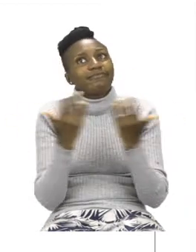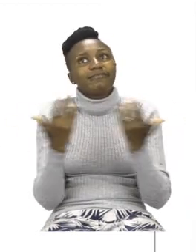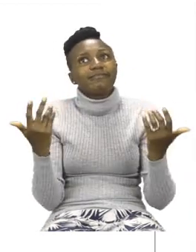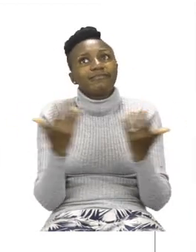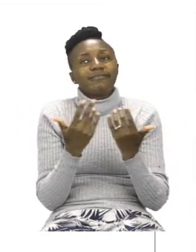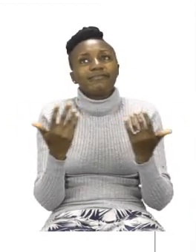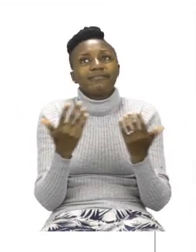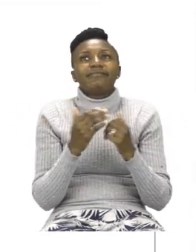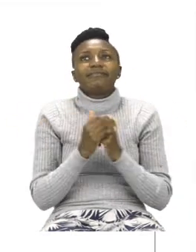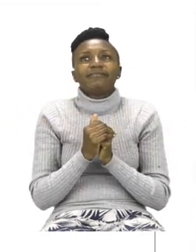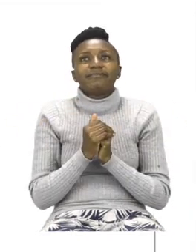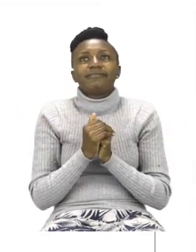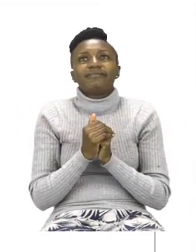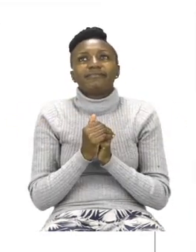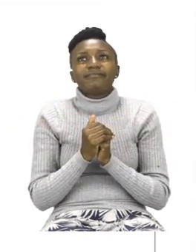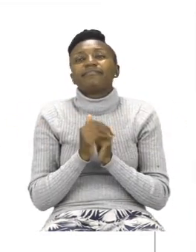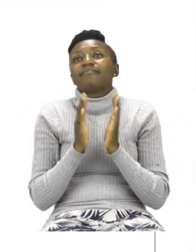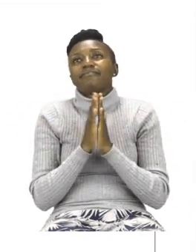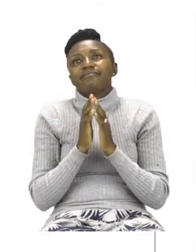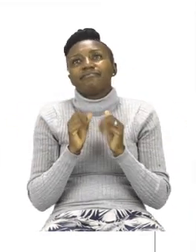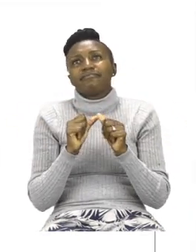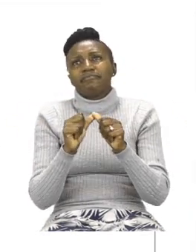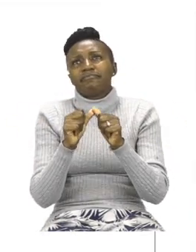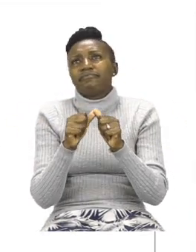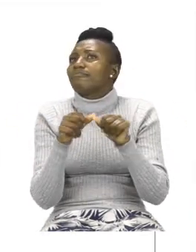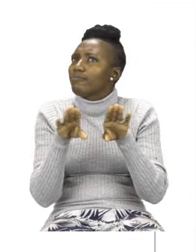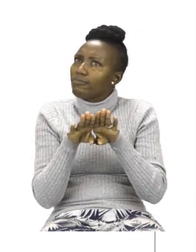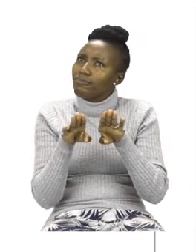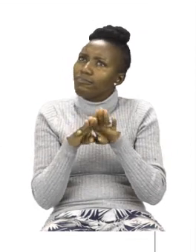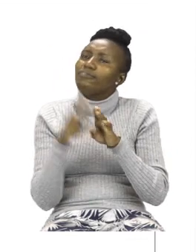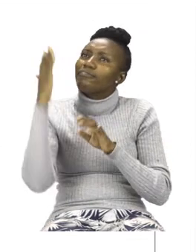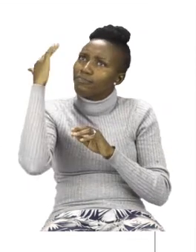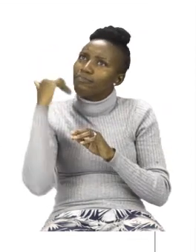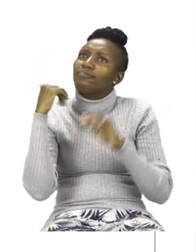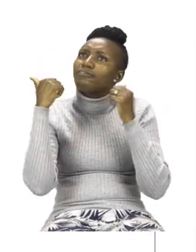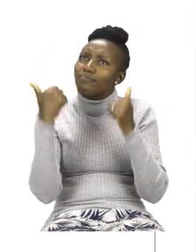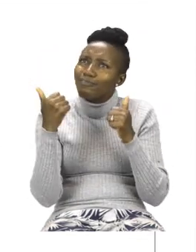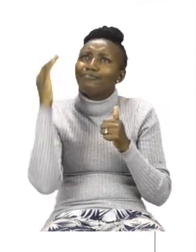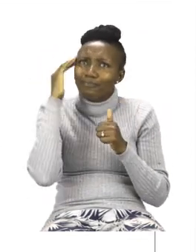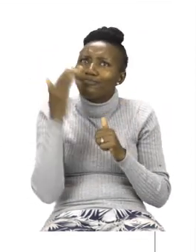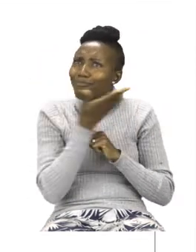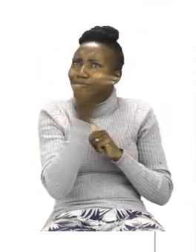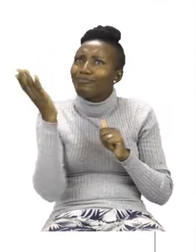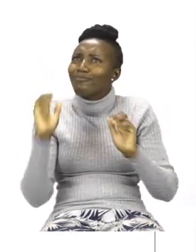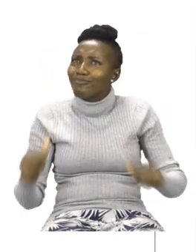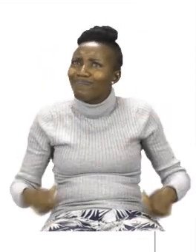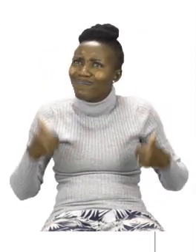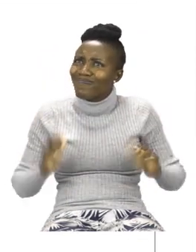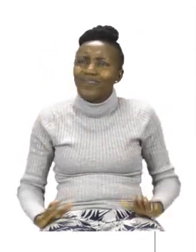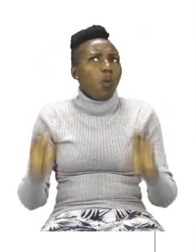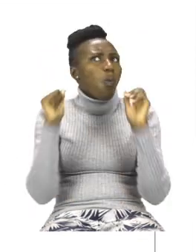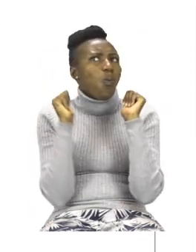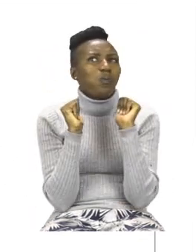green. I'd like you to continue practicing good behavior because I know all of you are good boys and girls. When